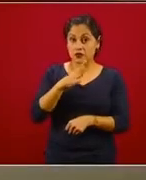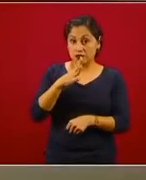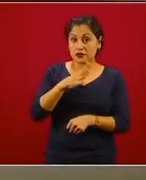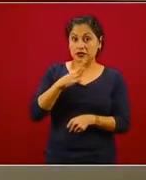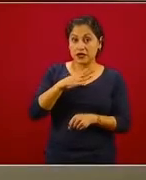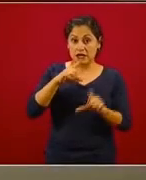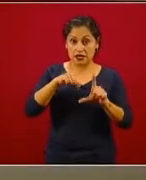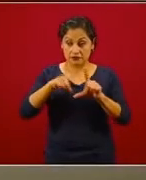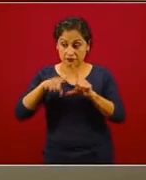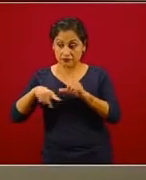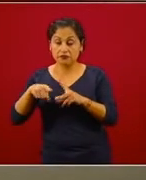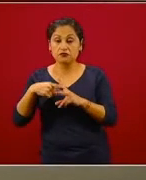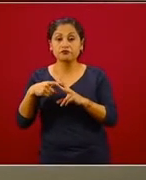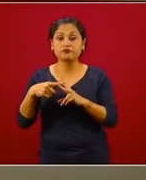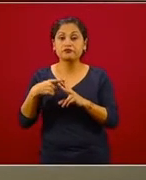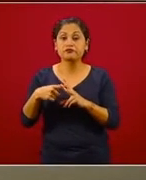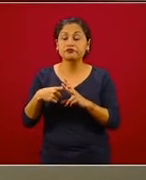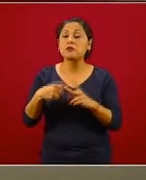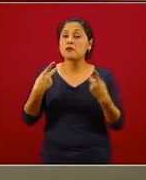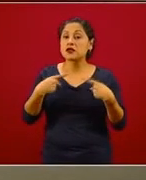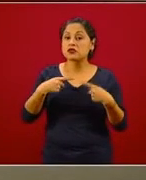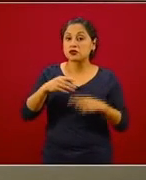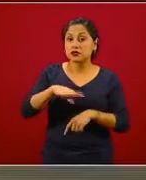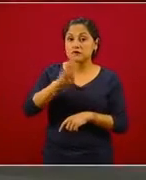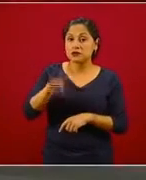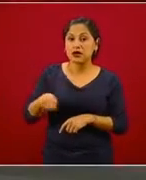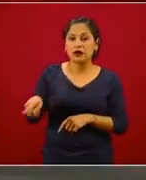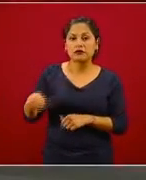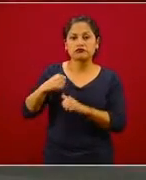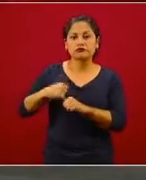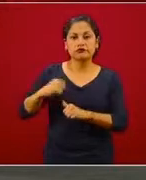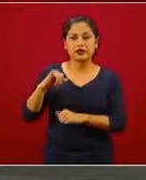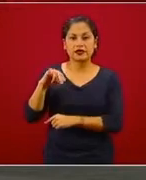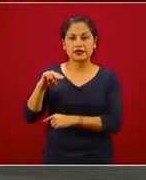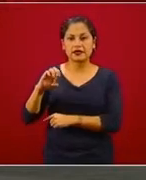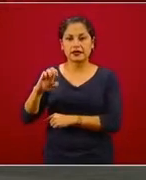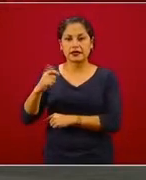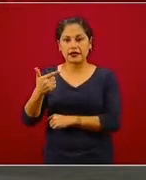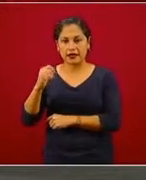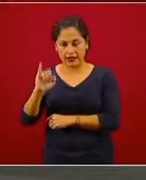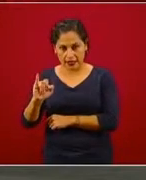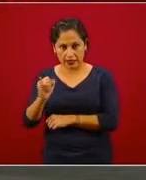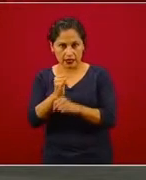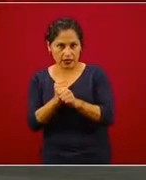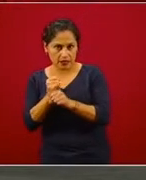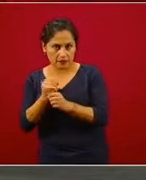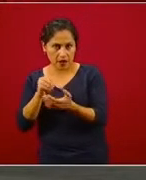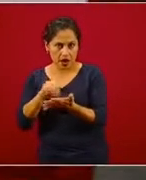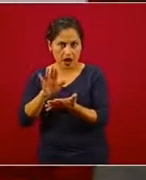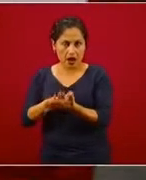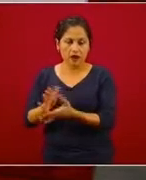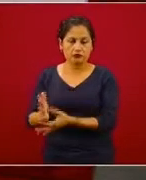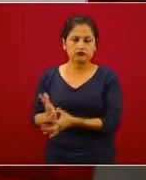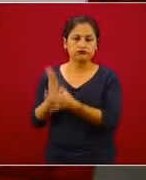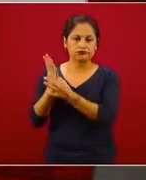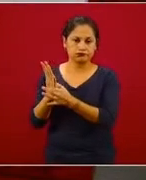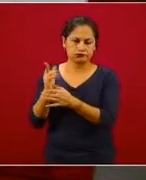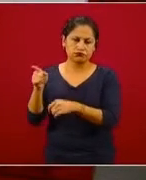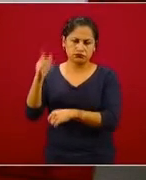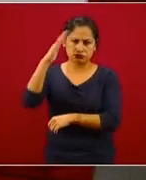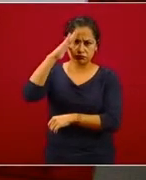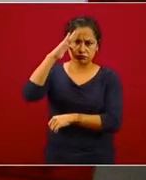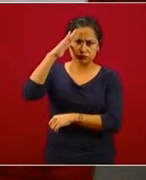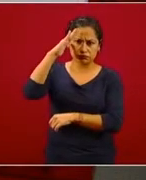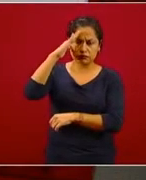chronic conditions. The last number is from 2018 with the official rate. These